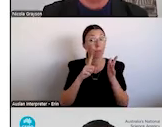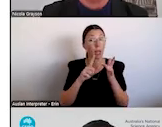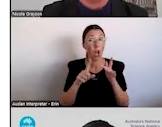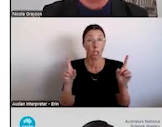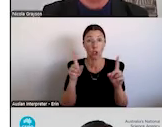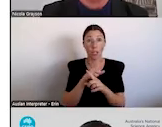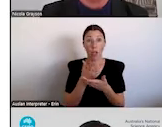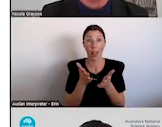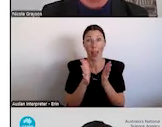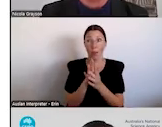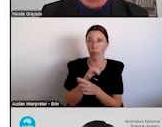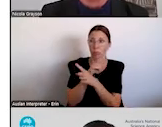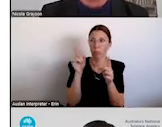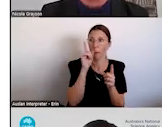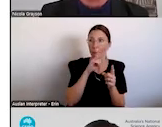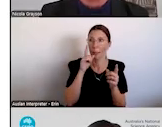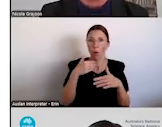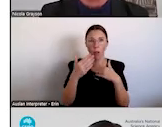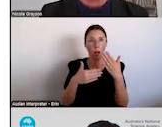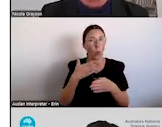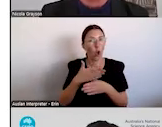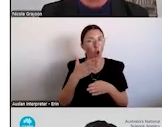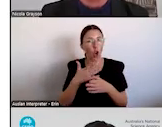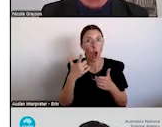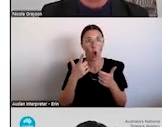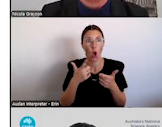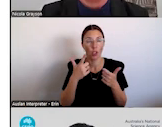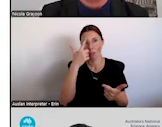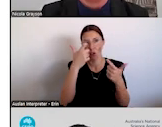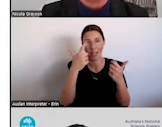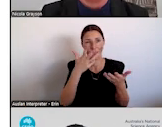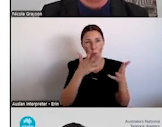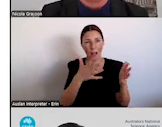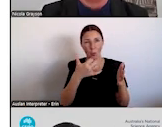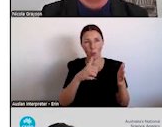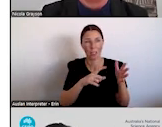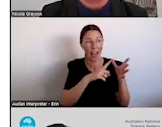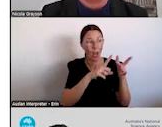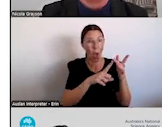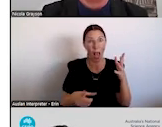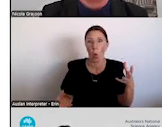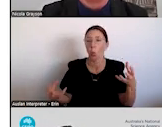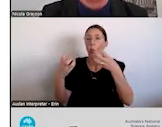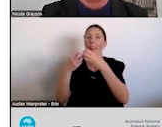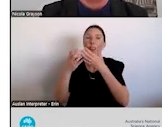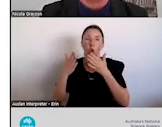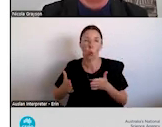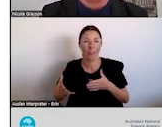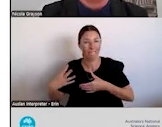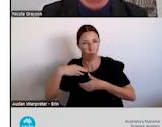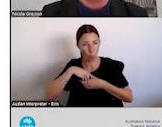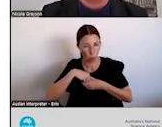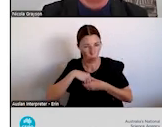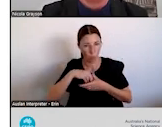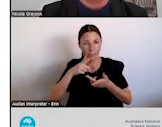work. So there's a lot of creative ways of using AI together with human creativity. And if we are too